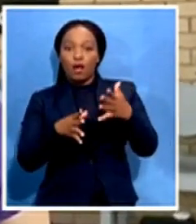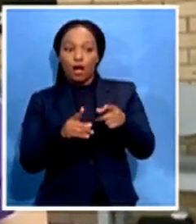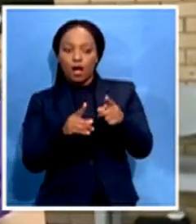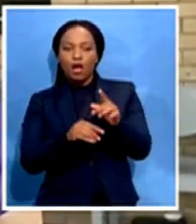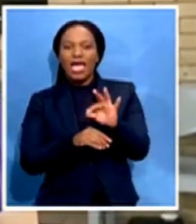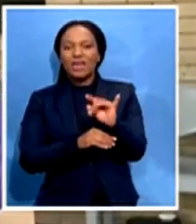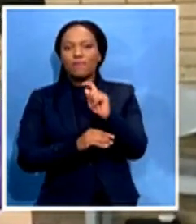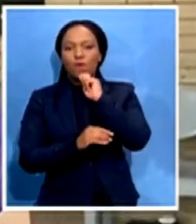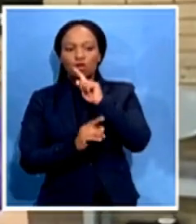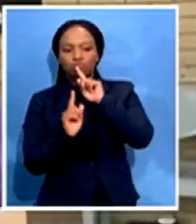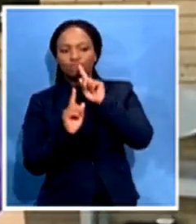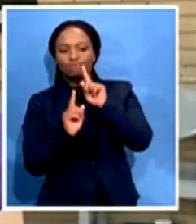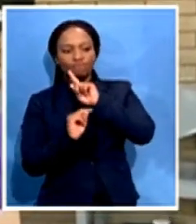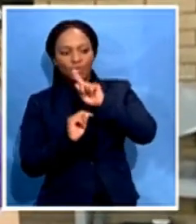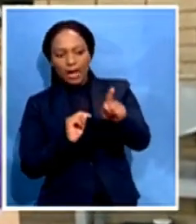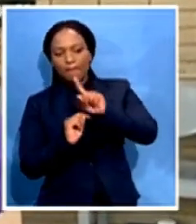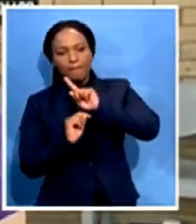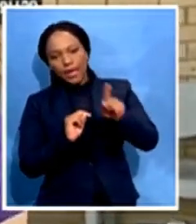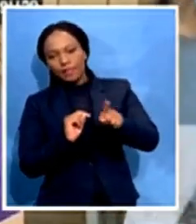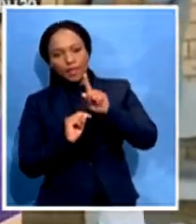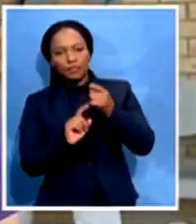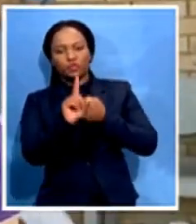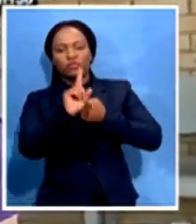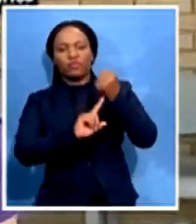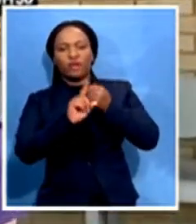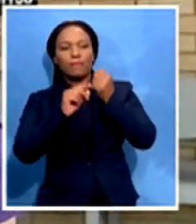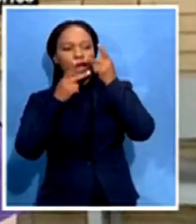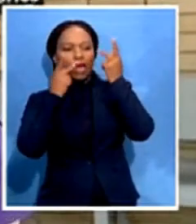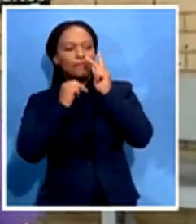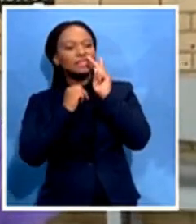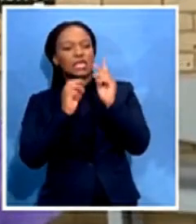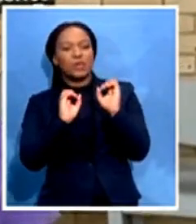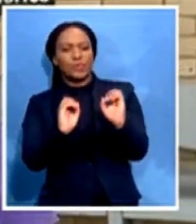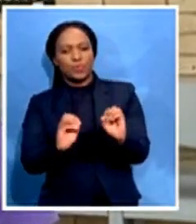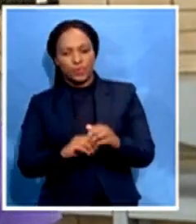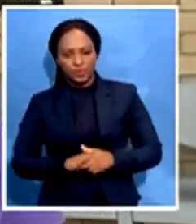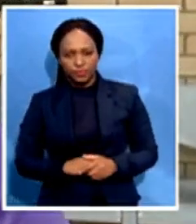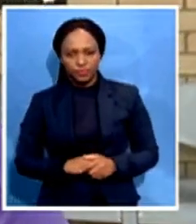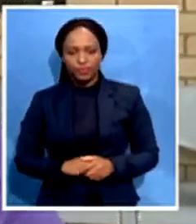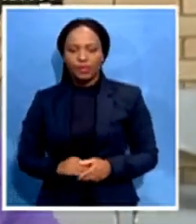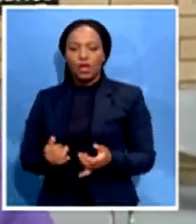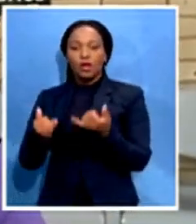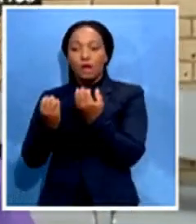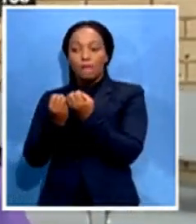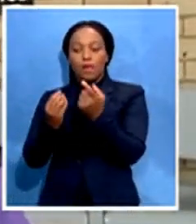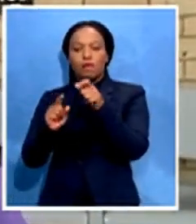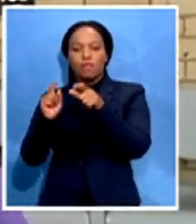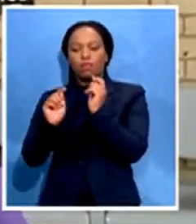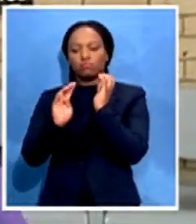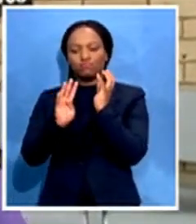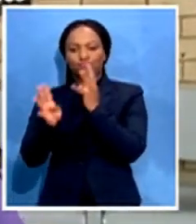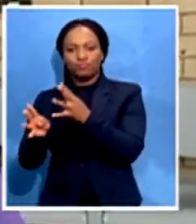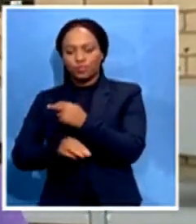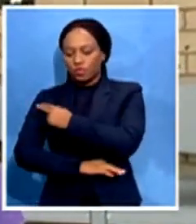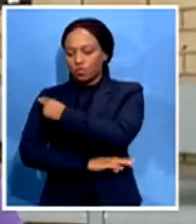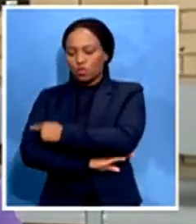enemy? I think that a lot of people who get into healthcare do it because they want to make a